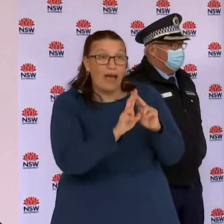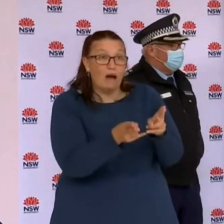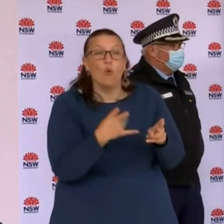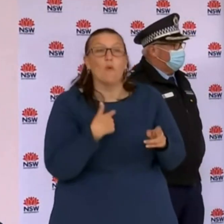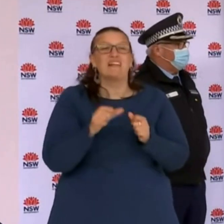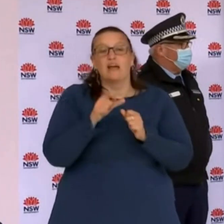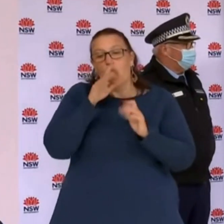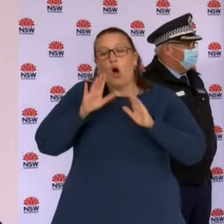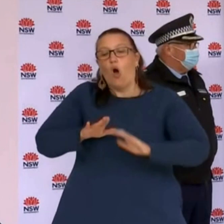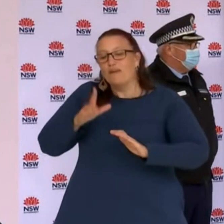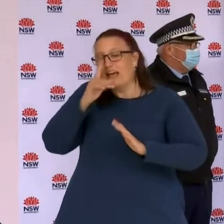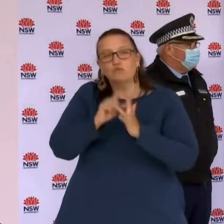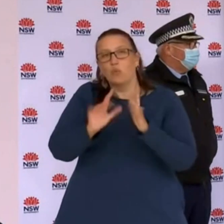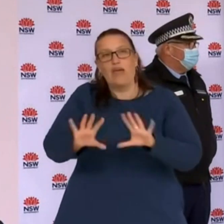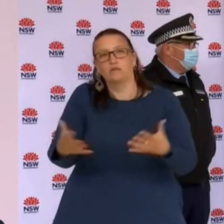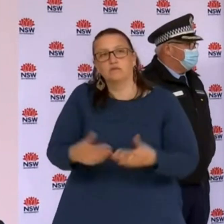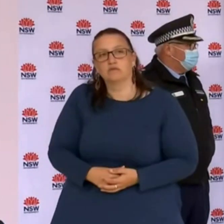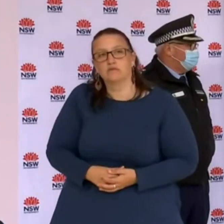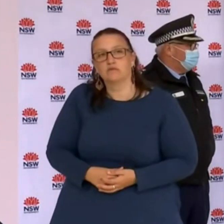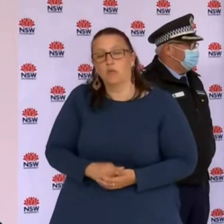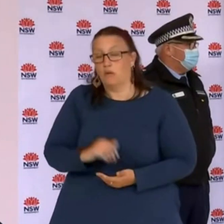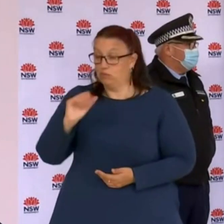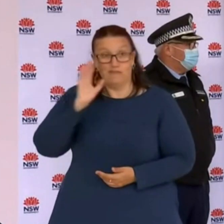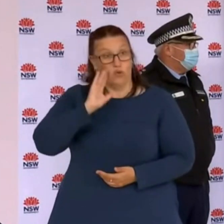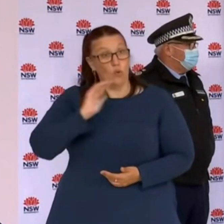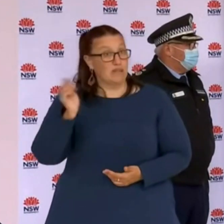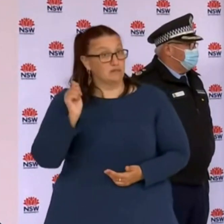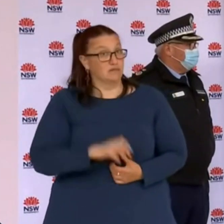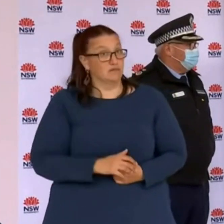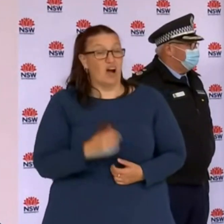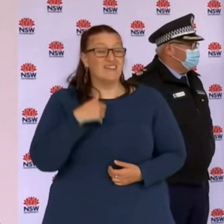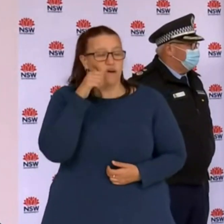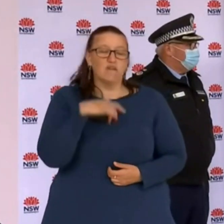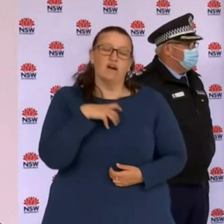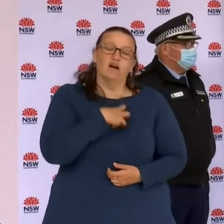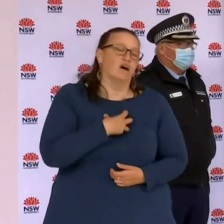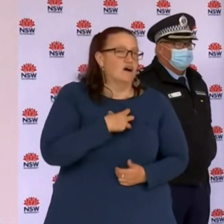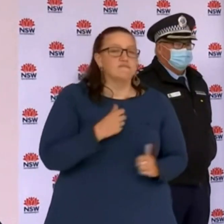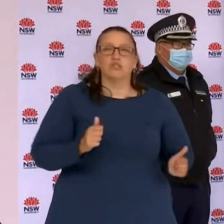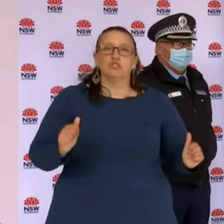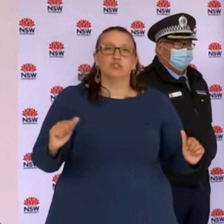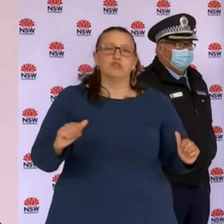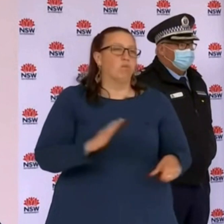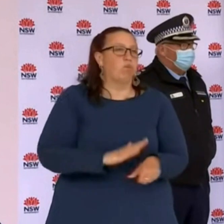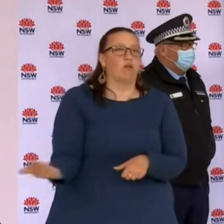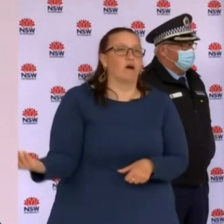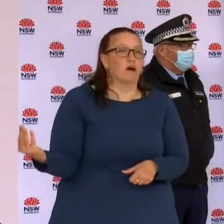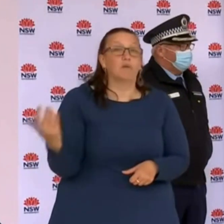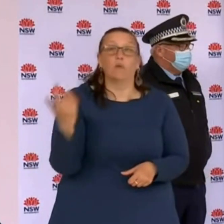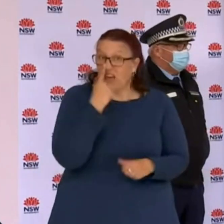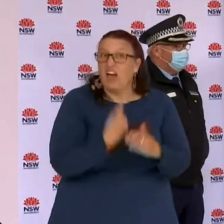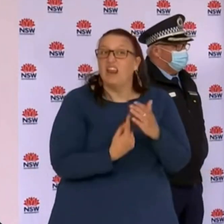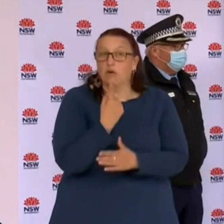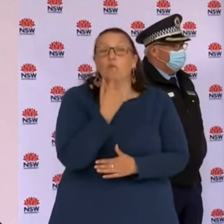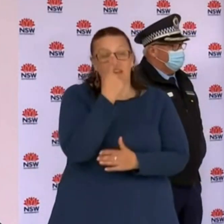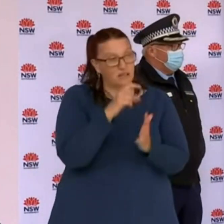home at the present time. We've done it before. I know it's really getting very tiring for us all, but we can do it again,